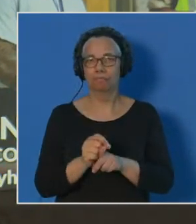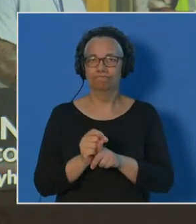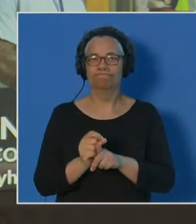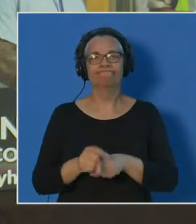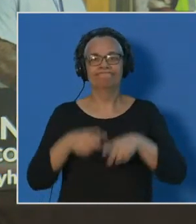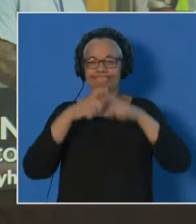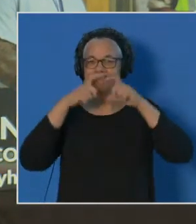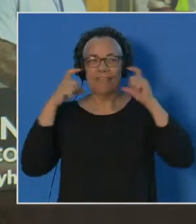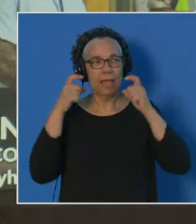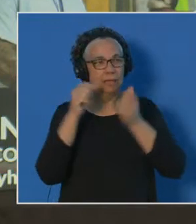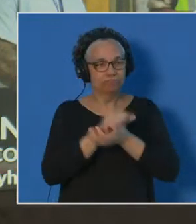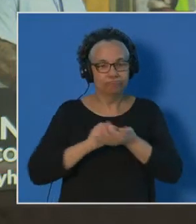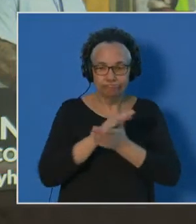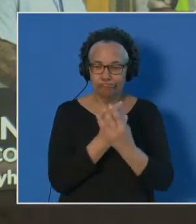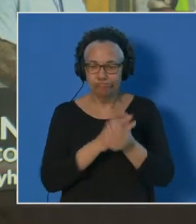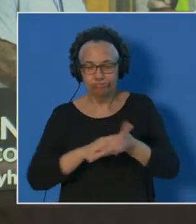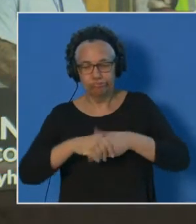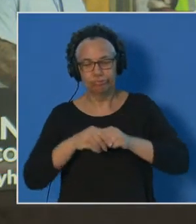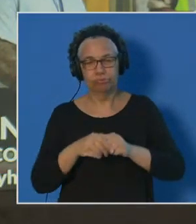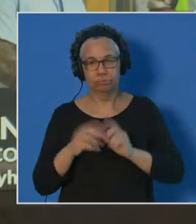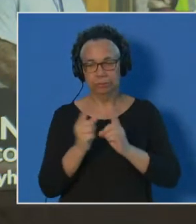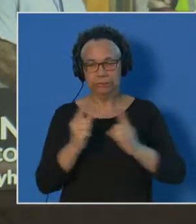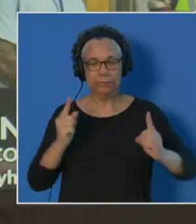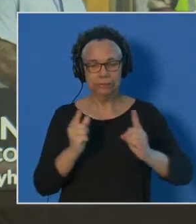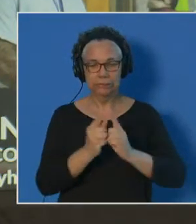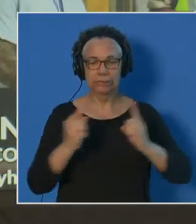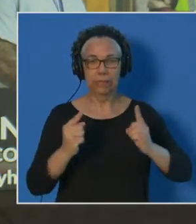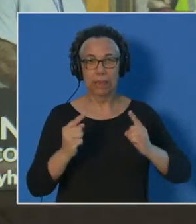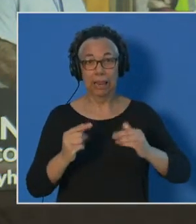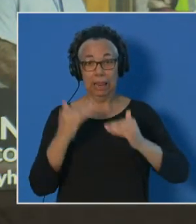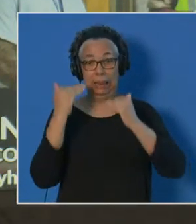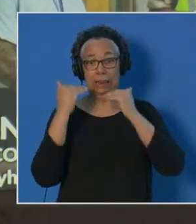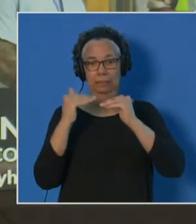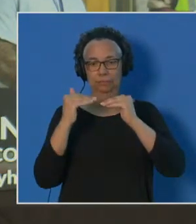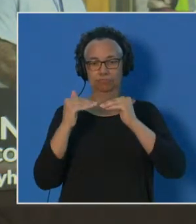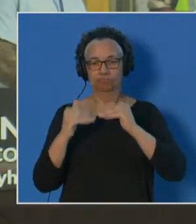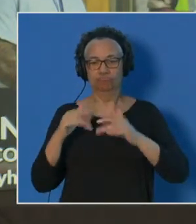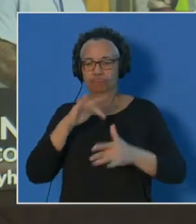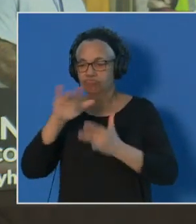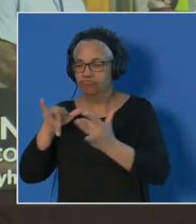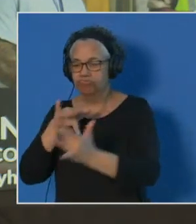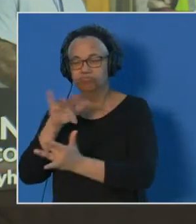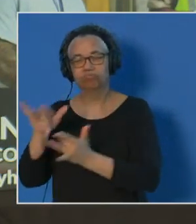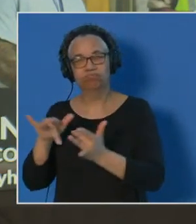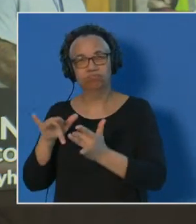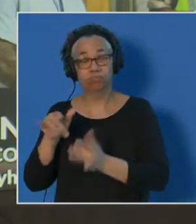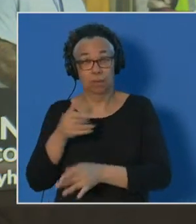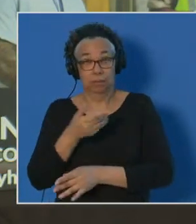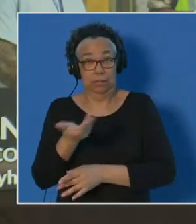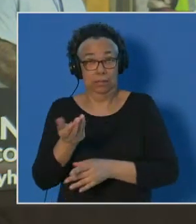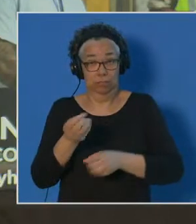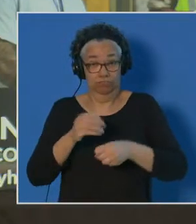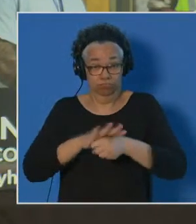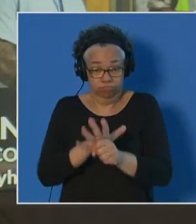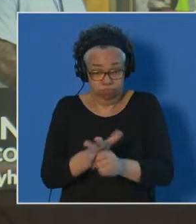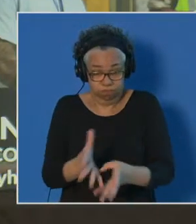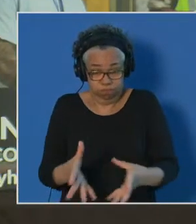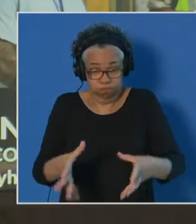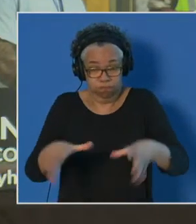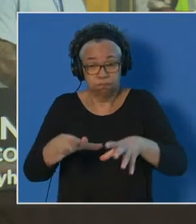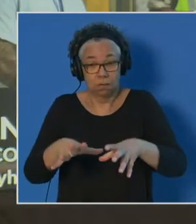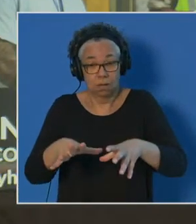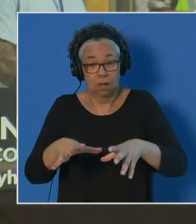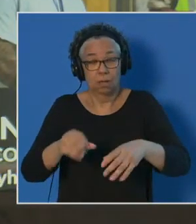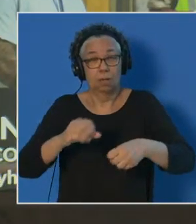hands, keep your distance, and limit your interactions. There is a pandemic in our country and